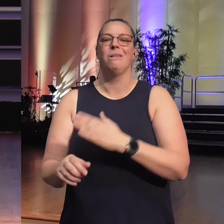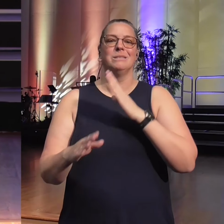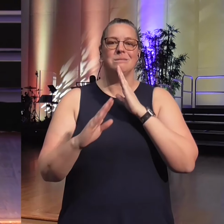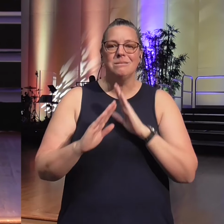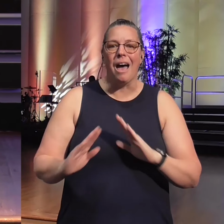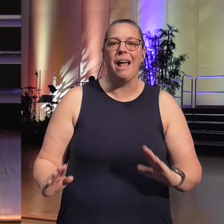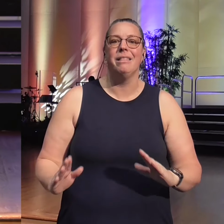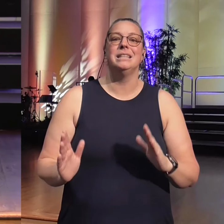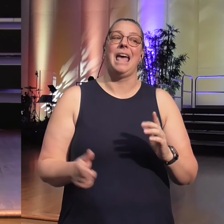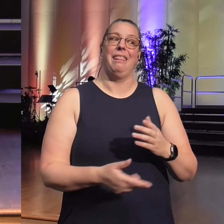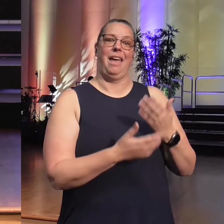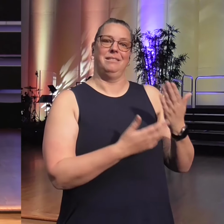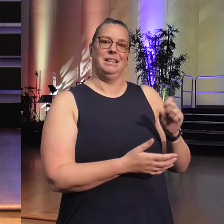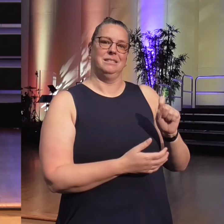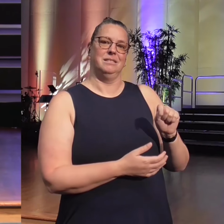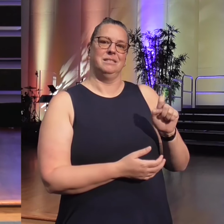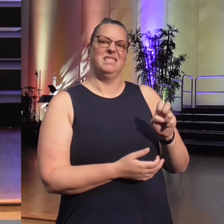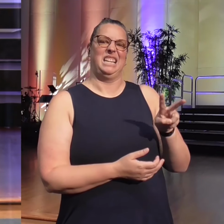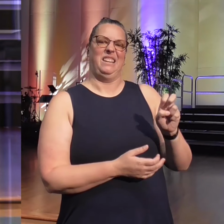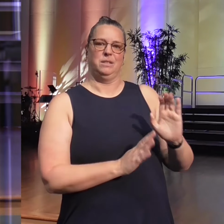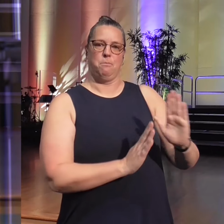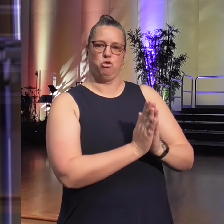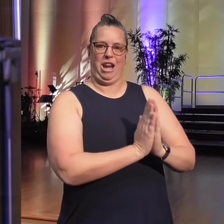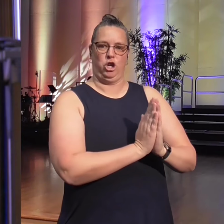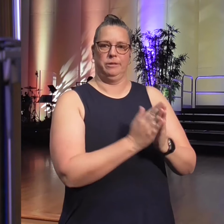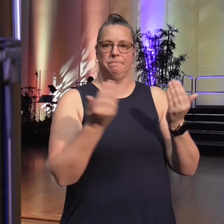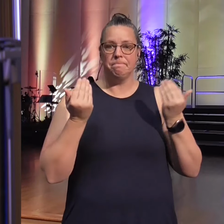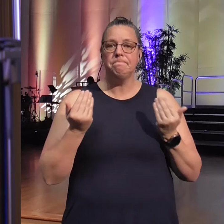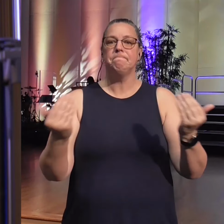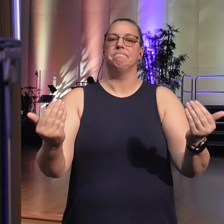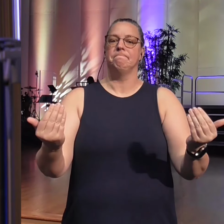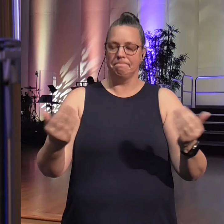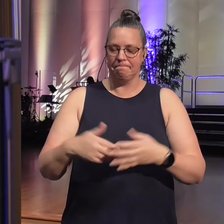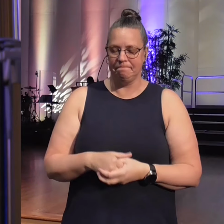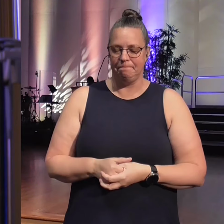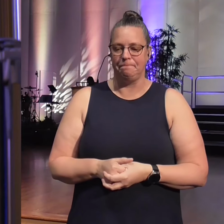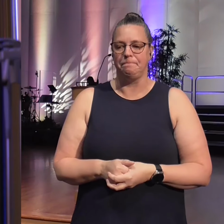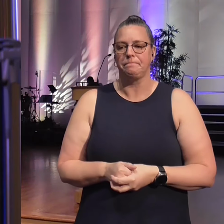silence, and Reverend Steve leads us in that prayer. Let us begin.